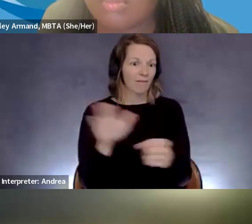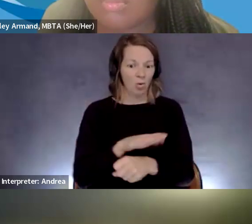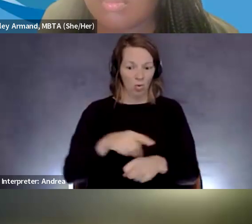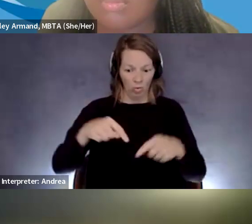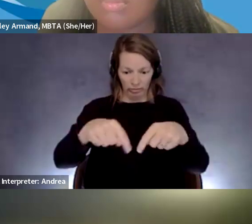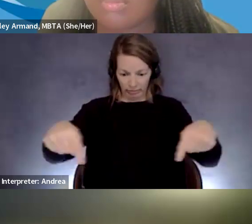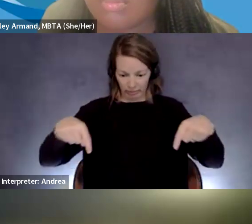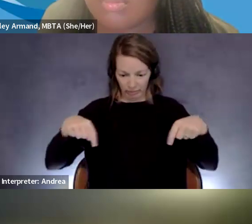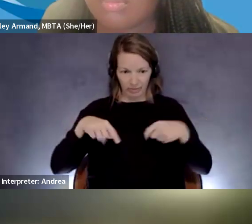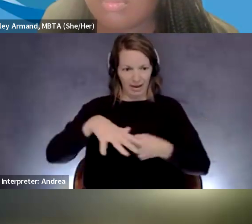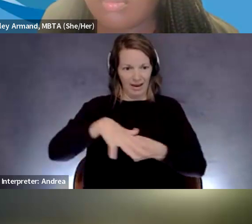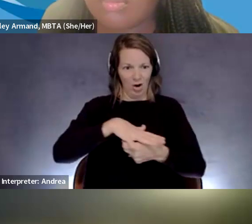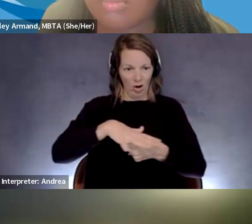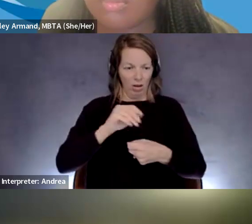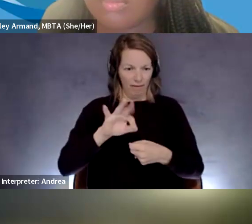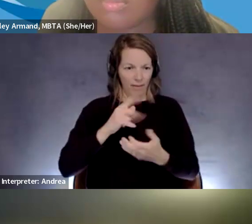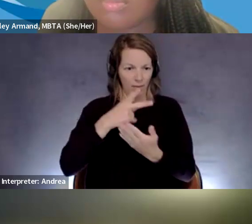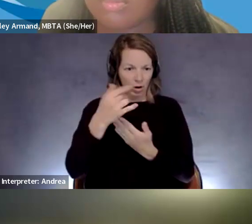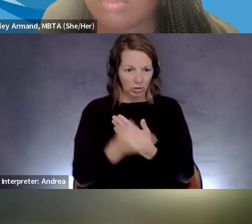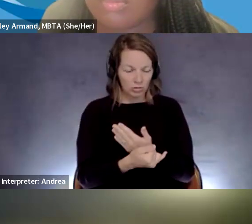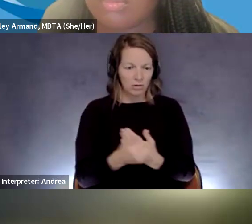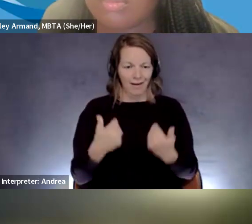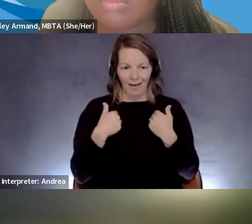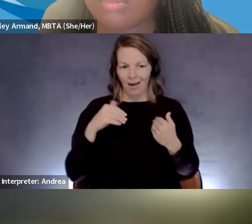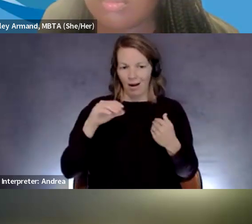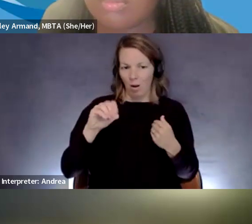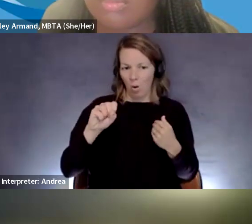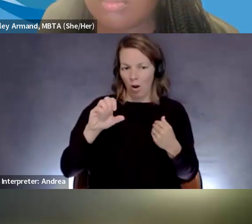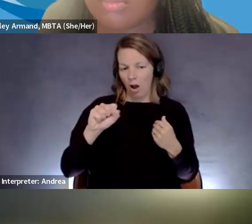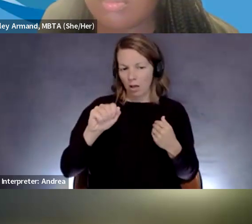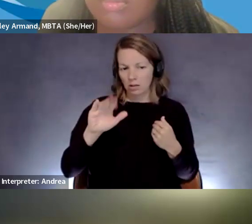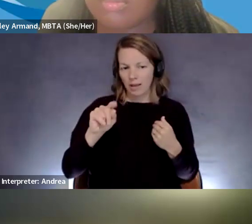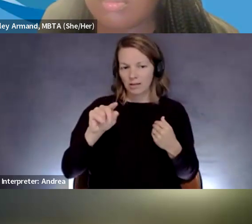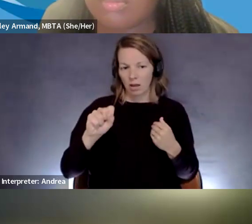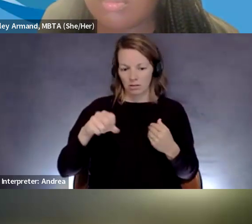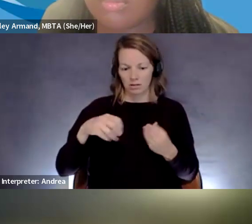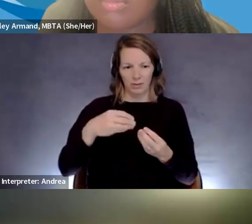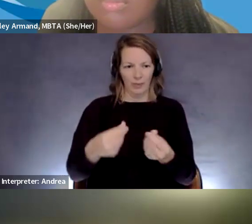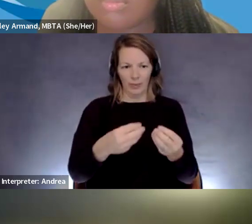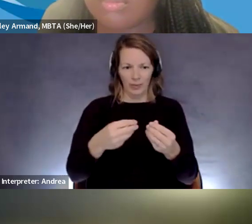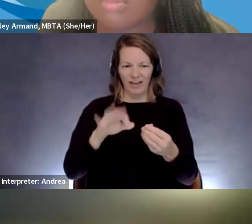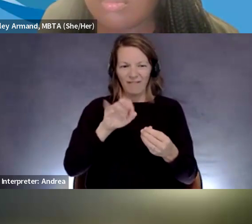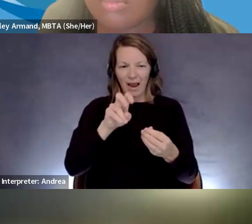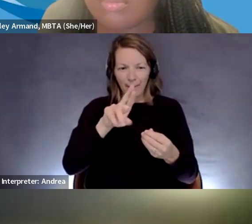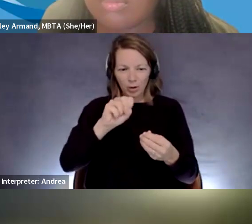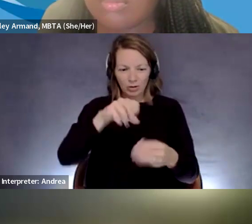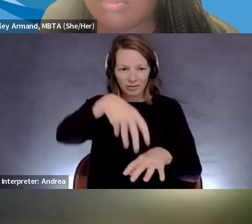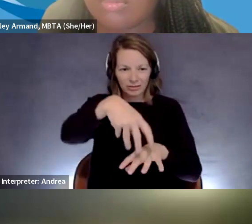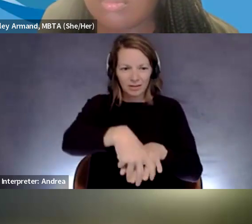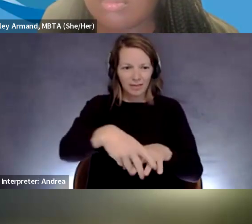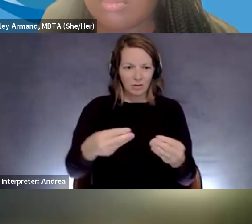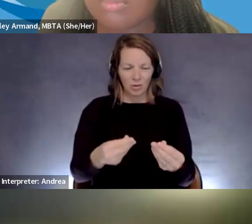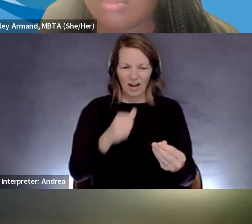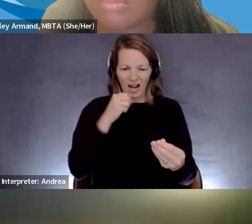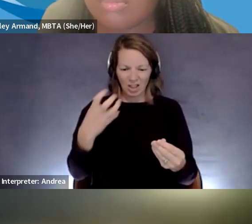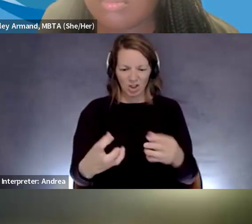the project, basically, that had asbestos intermingled in soil. So these are fibers, not chunks of